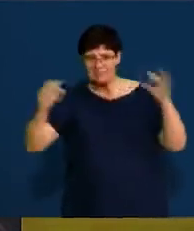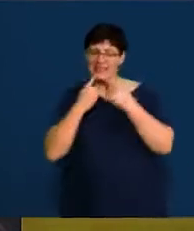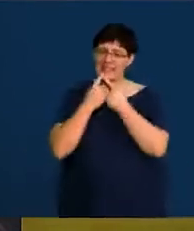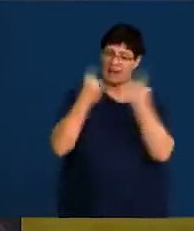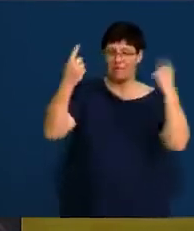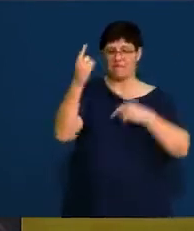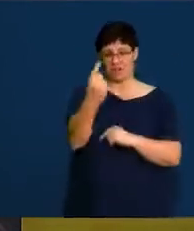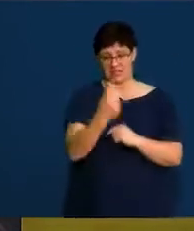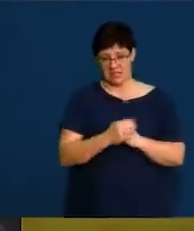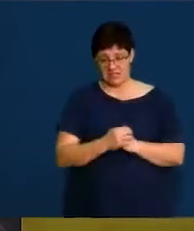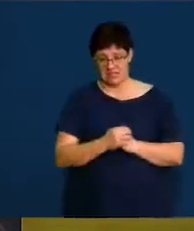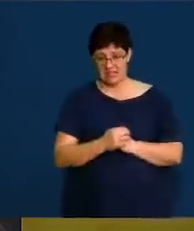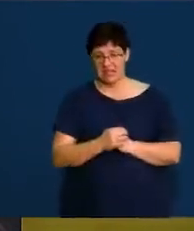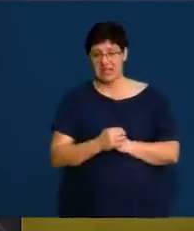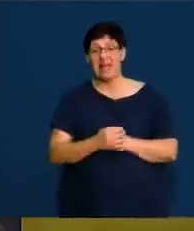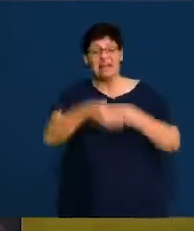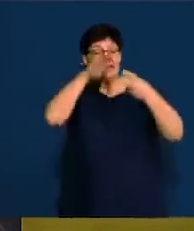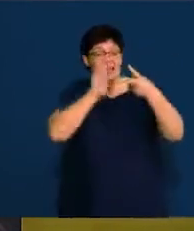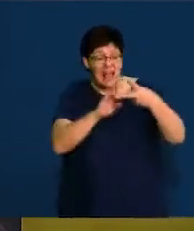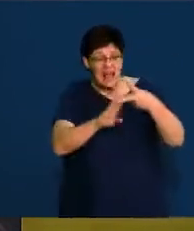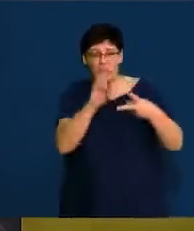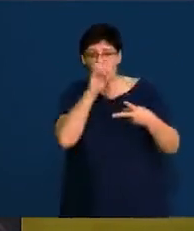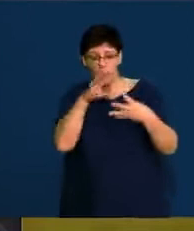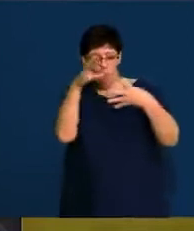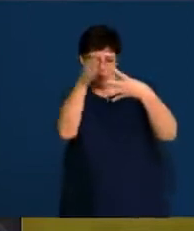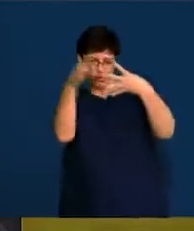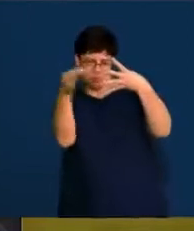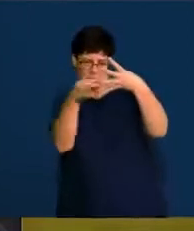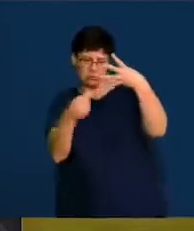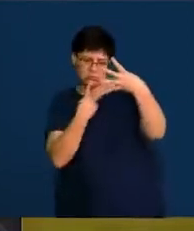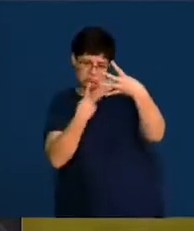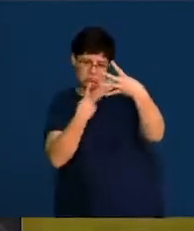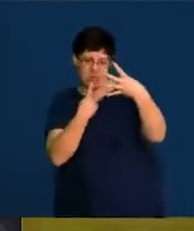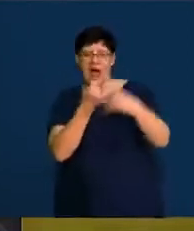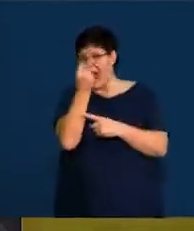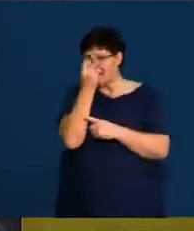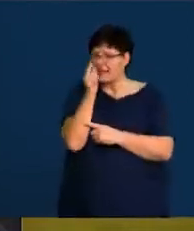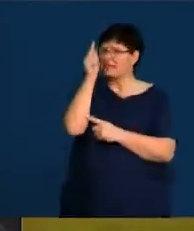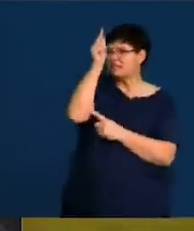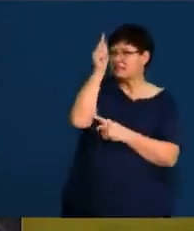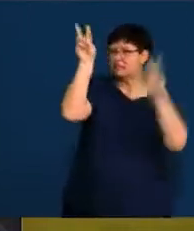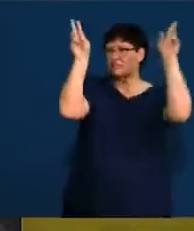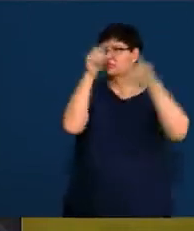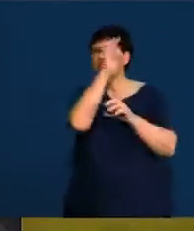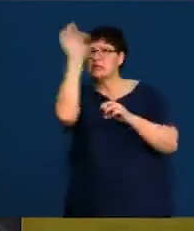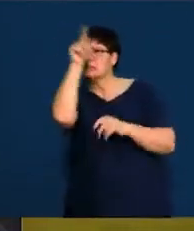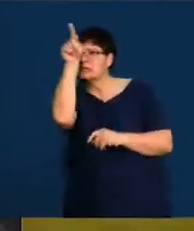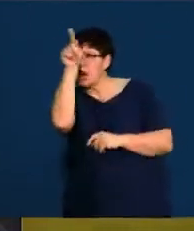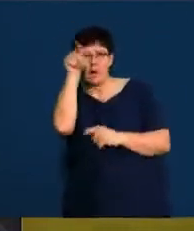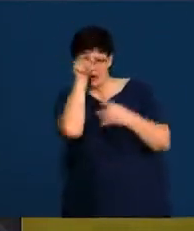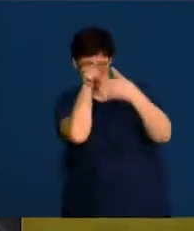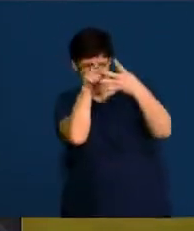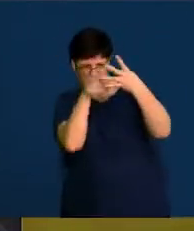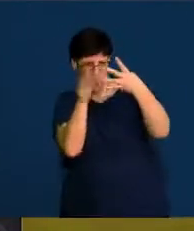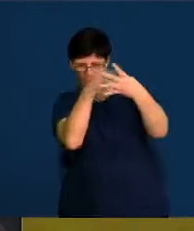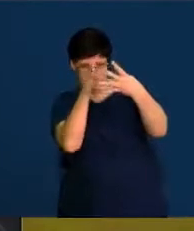statement. We're going to call it the stem. Then look at the options. Understand the content that is being examined and eliminate the